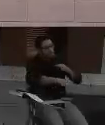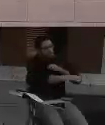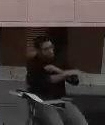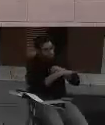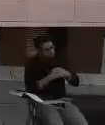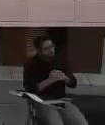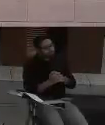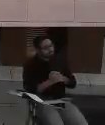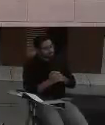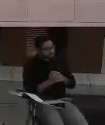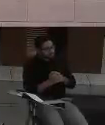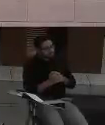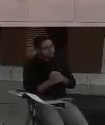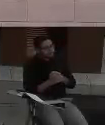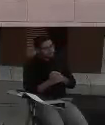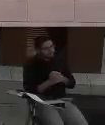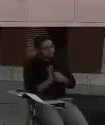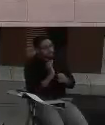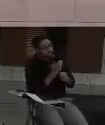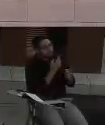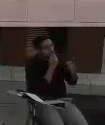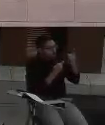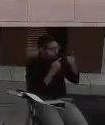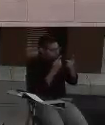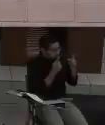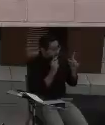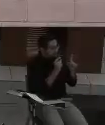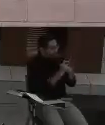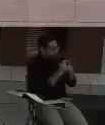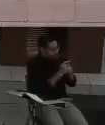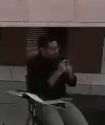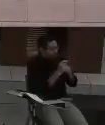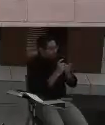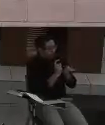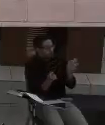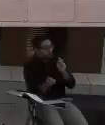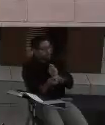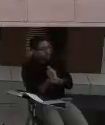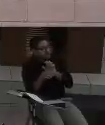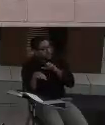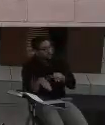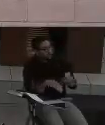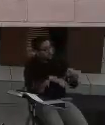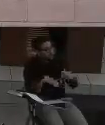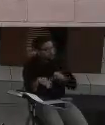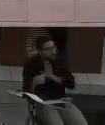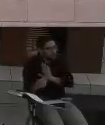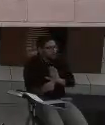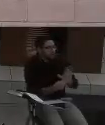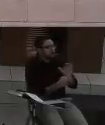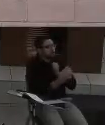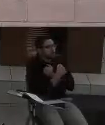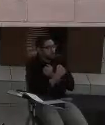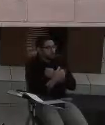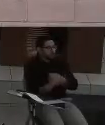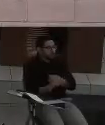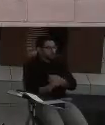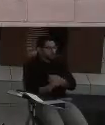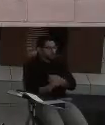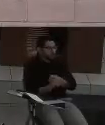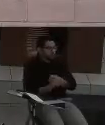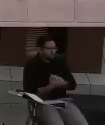thoughts into words and action that help transform the world. Now, I'm sure that first congregation